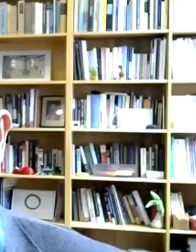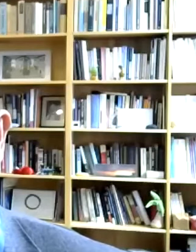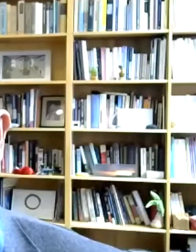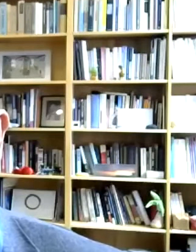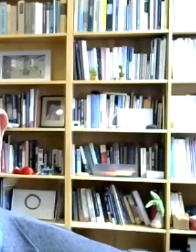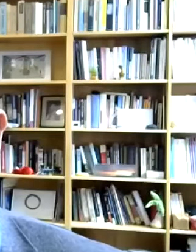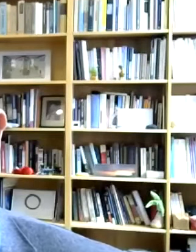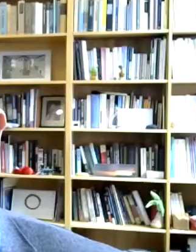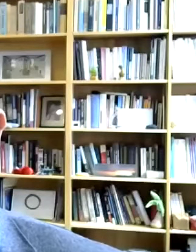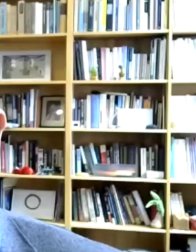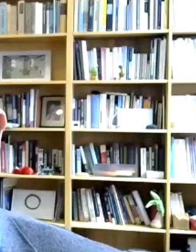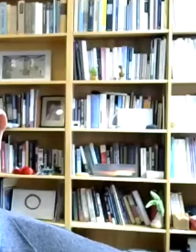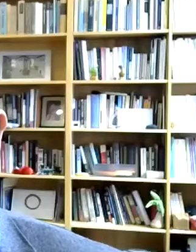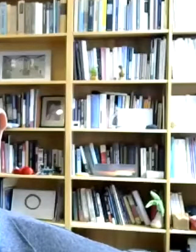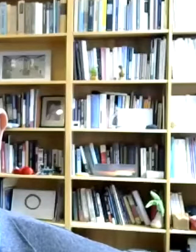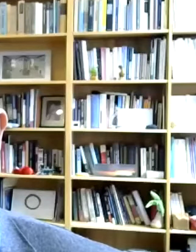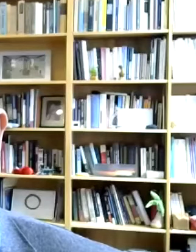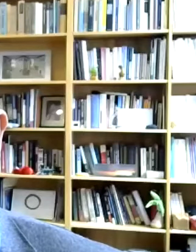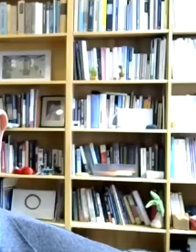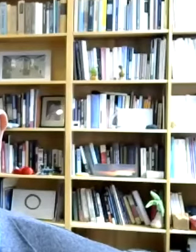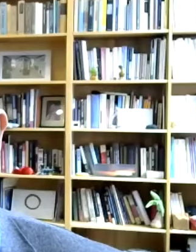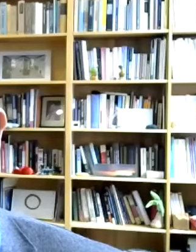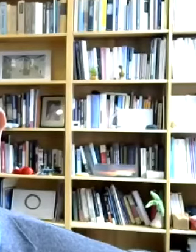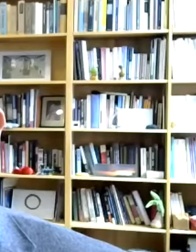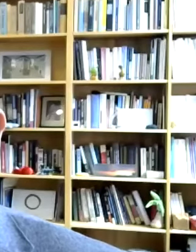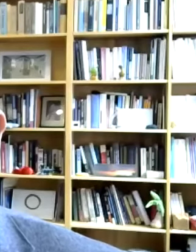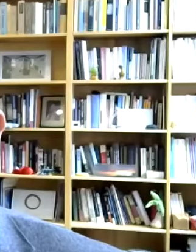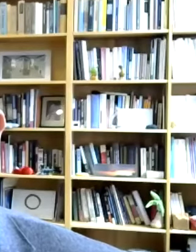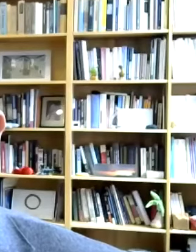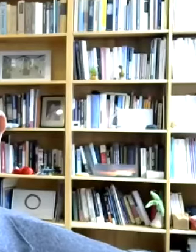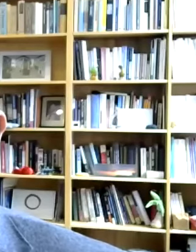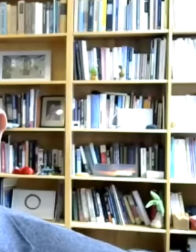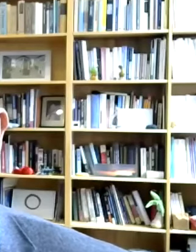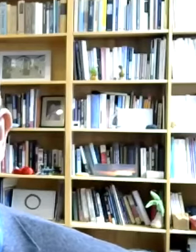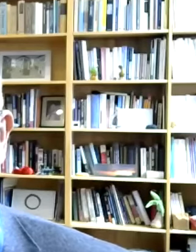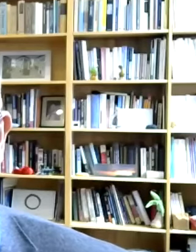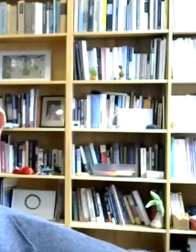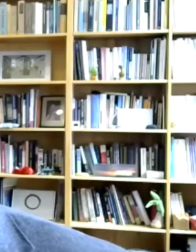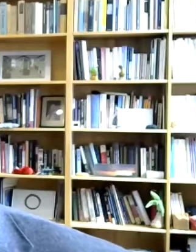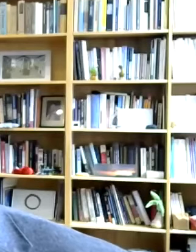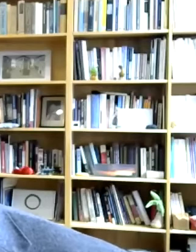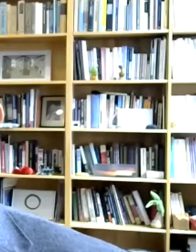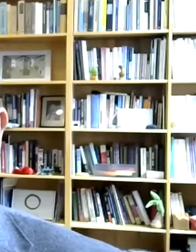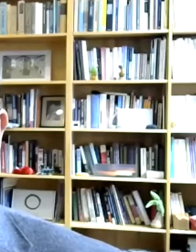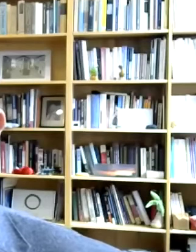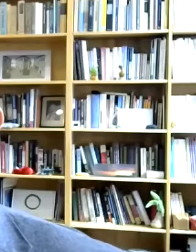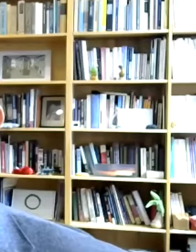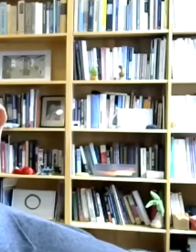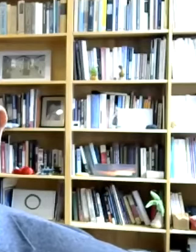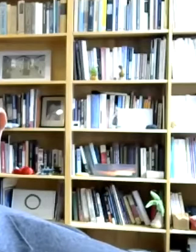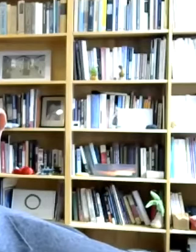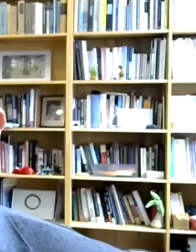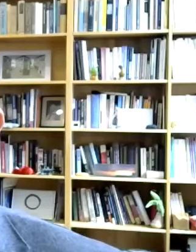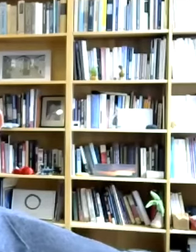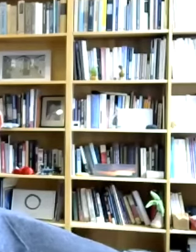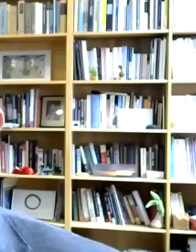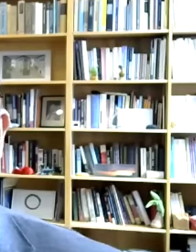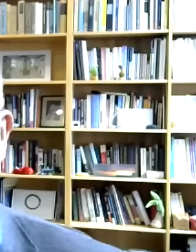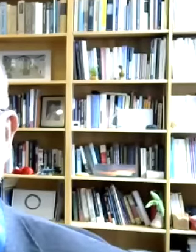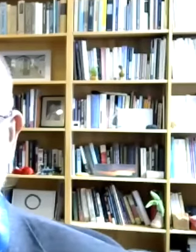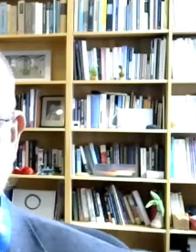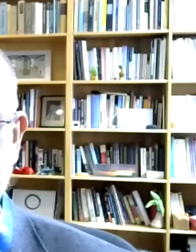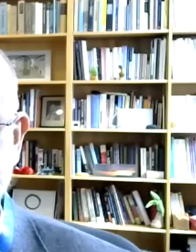give some housekeeping notes at the beginning here. One is that everybody's microphone and camera will be turned off and remain off